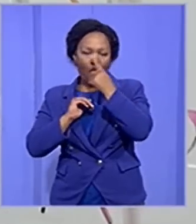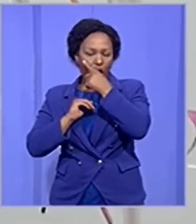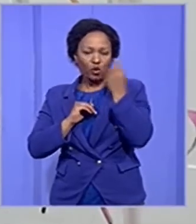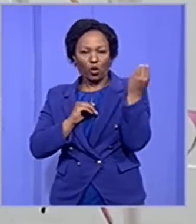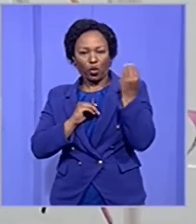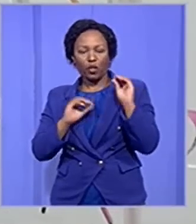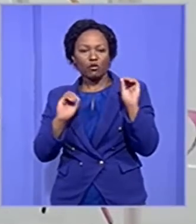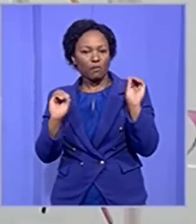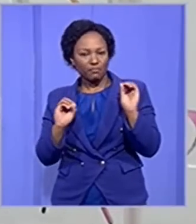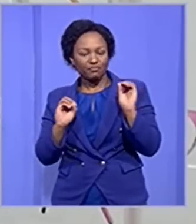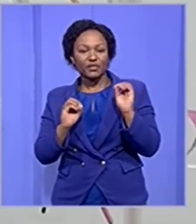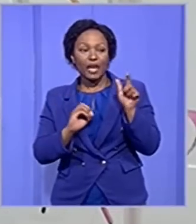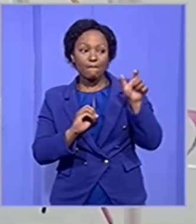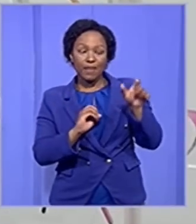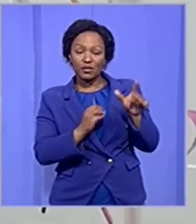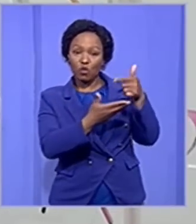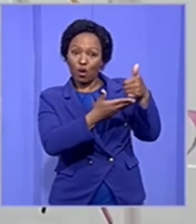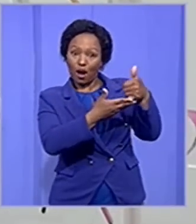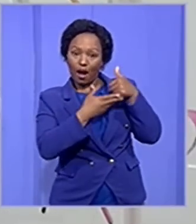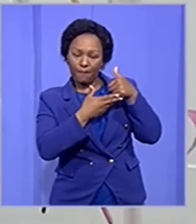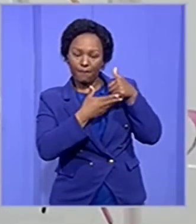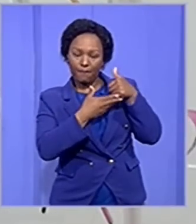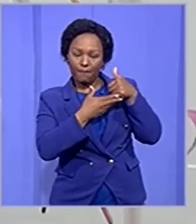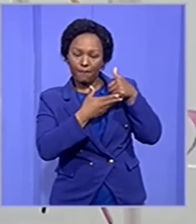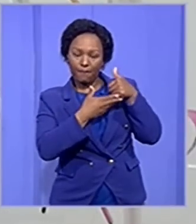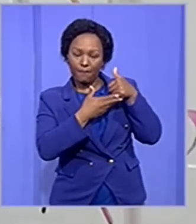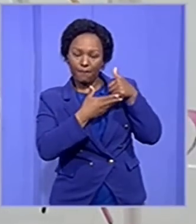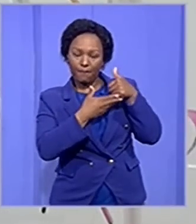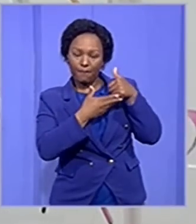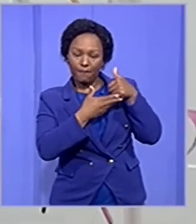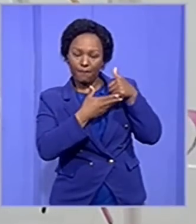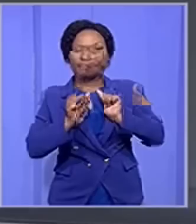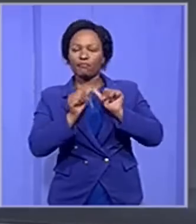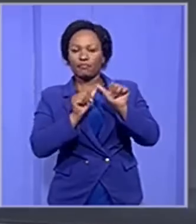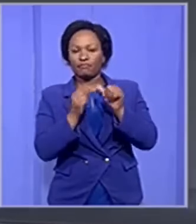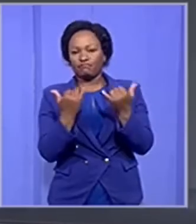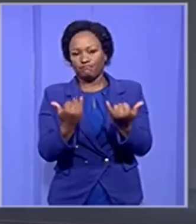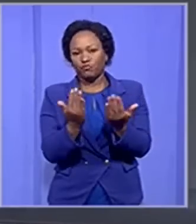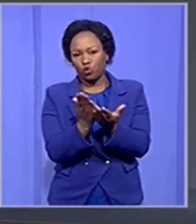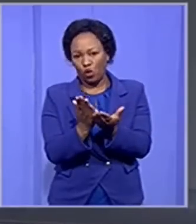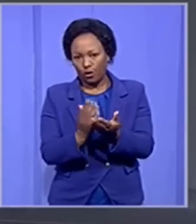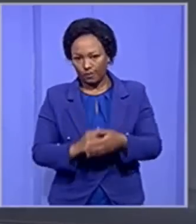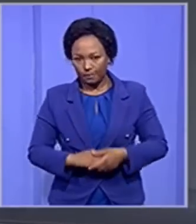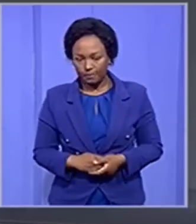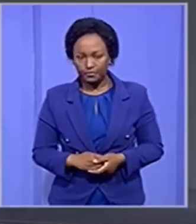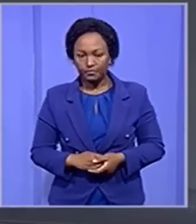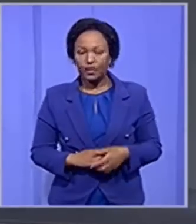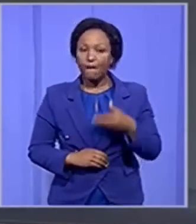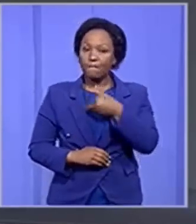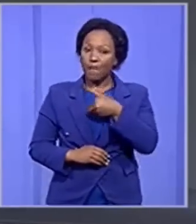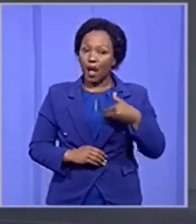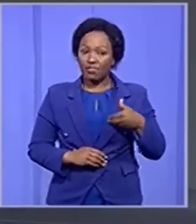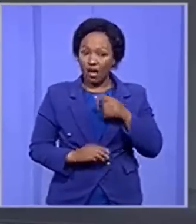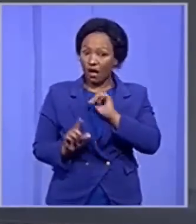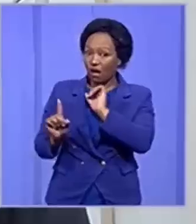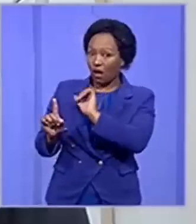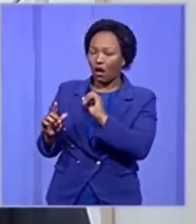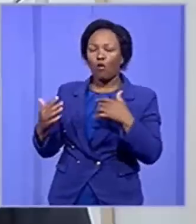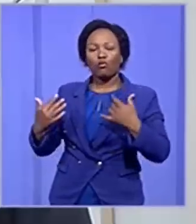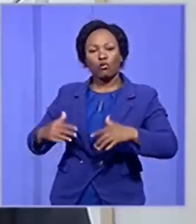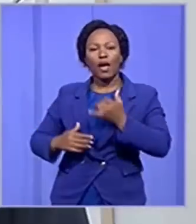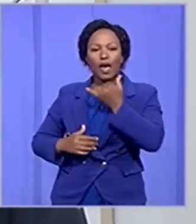gore motho nte ntse nthusitse thata ka gore ke a kgona go performa betere ko sekolong. Mmaagwe o itumetse thata. Ke